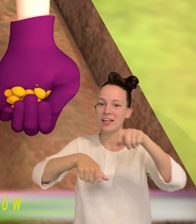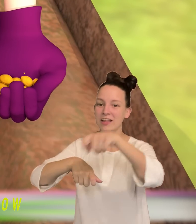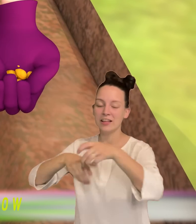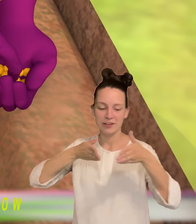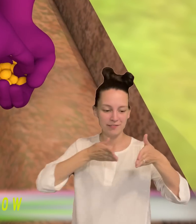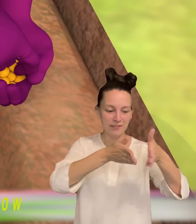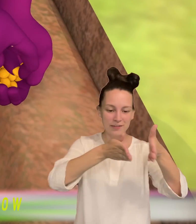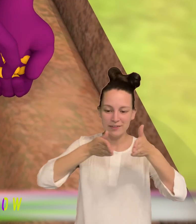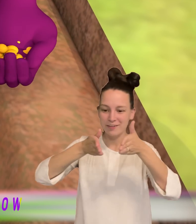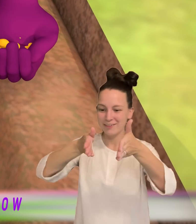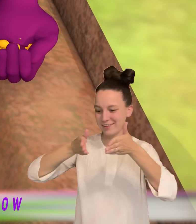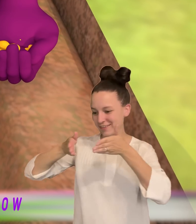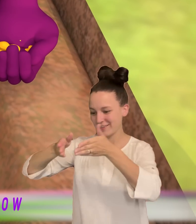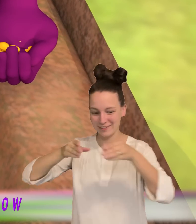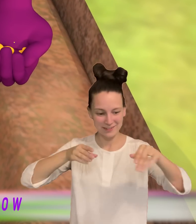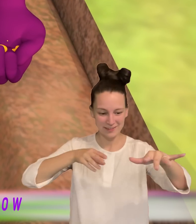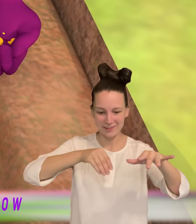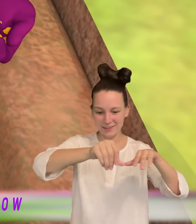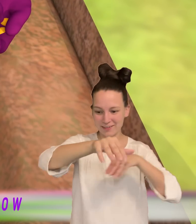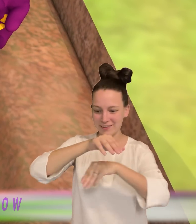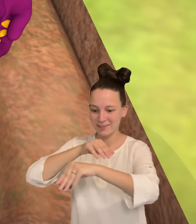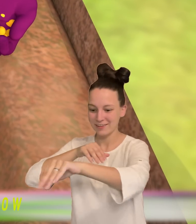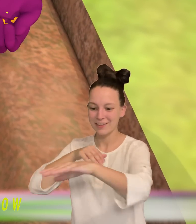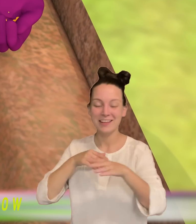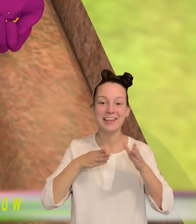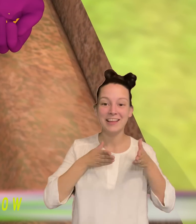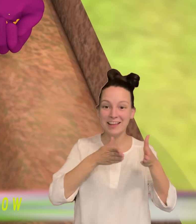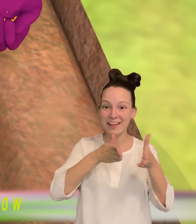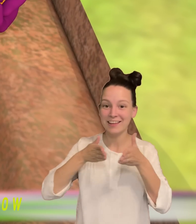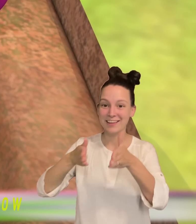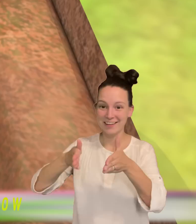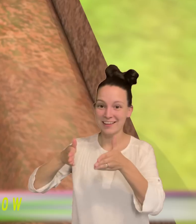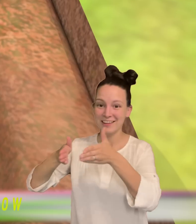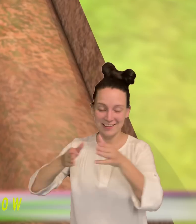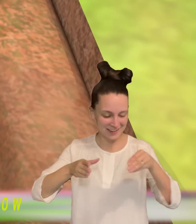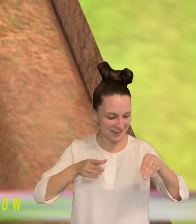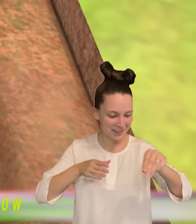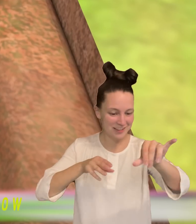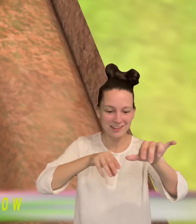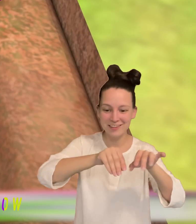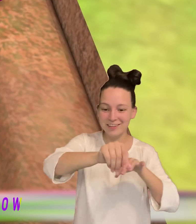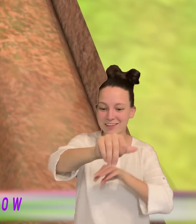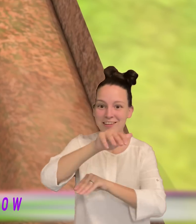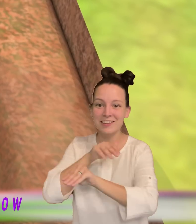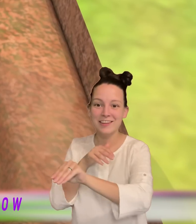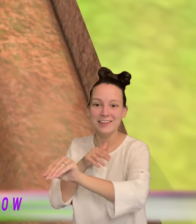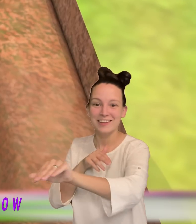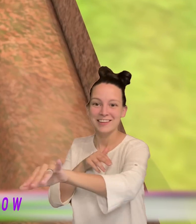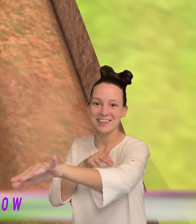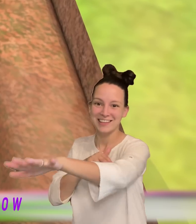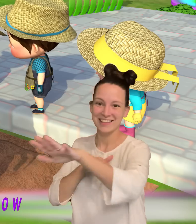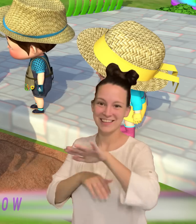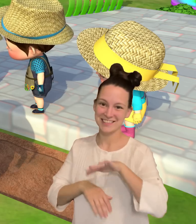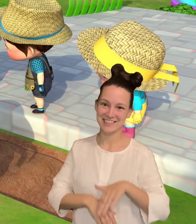planted all in a row and seeds planted all in a